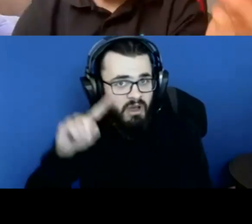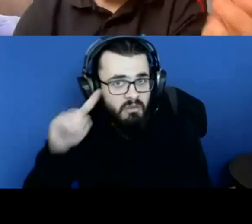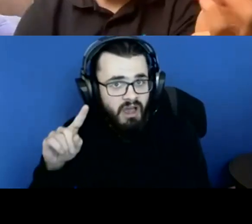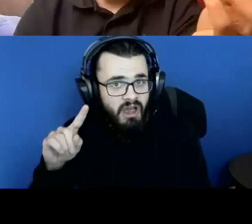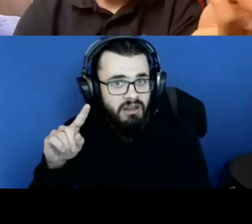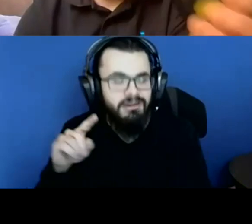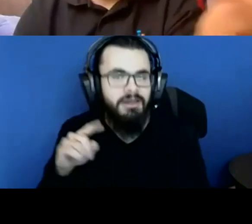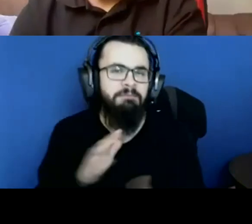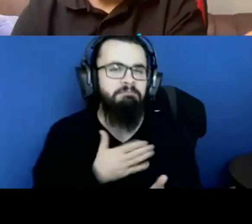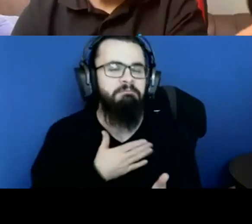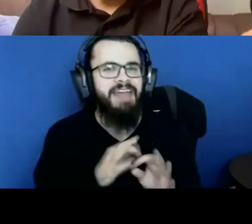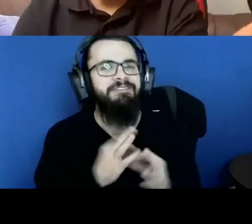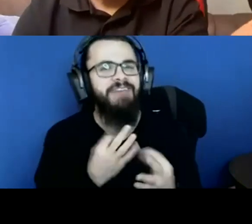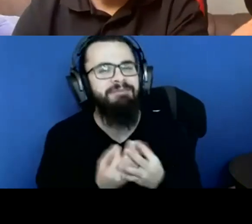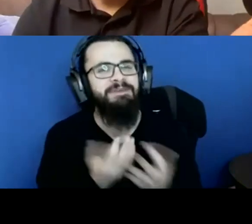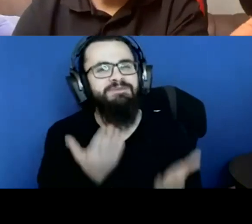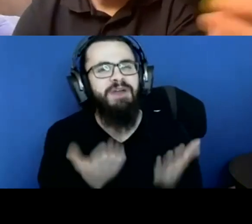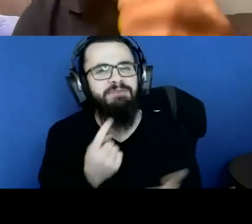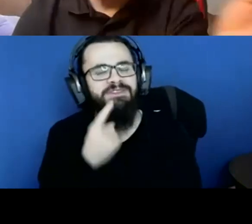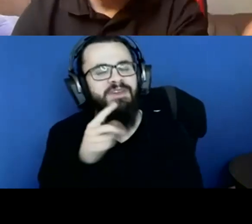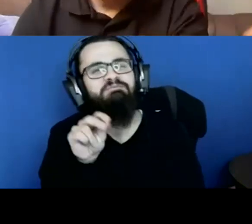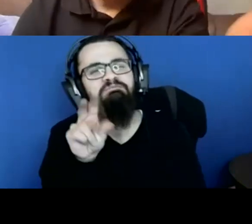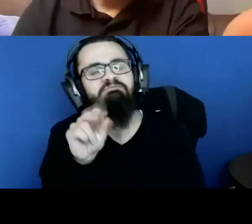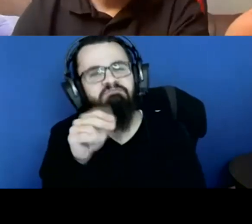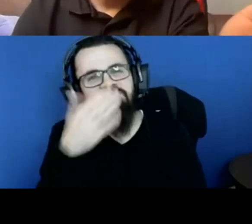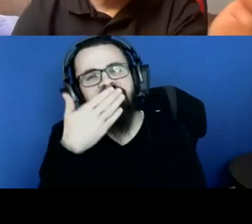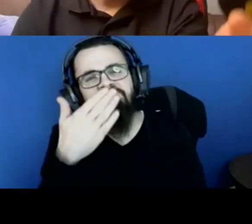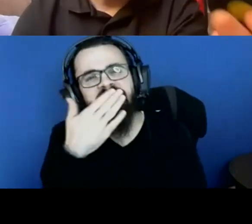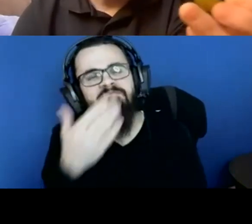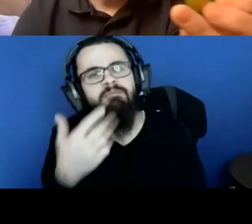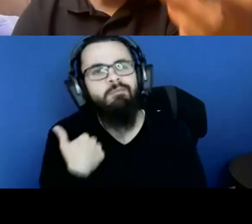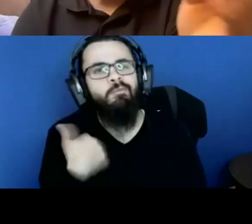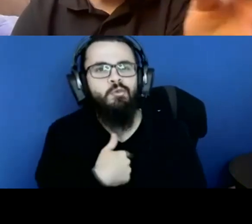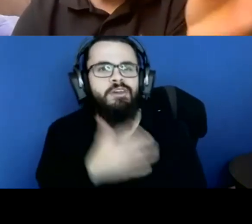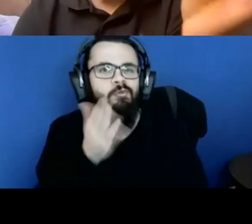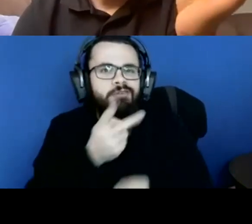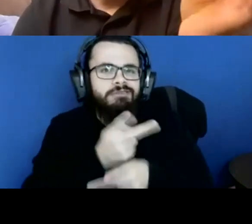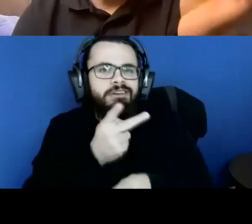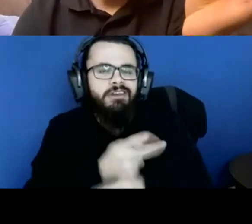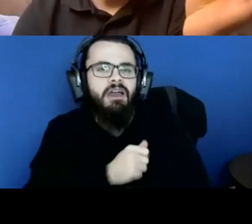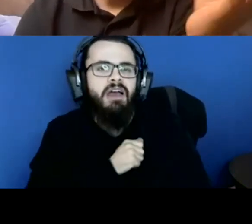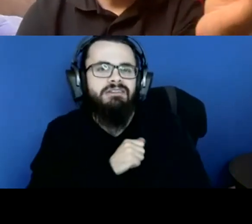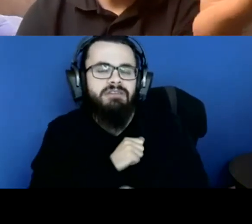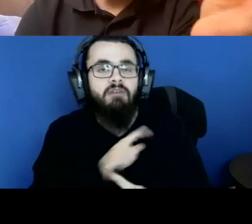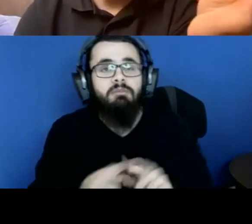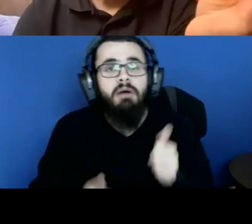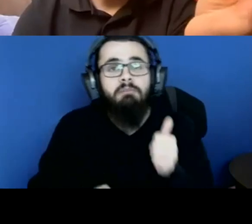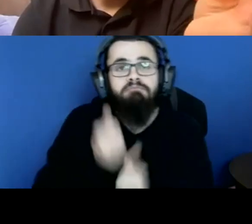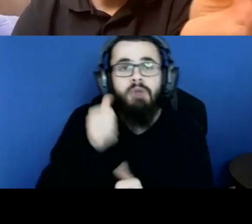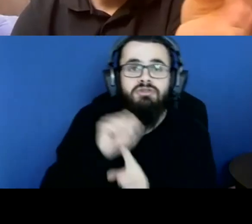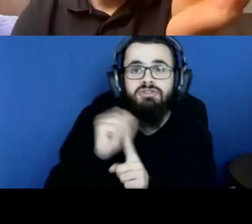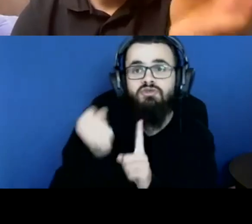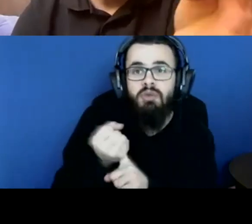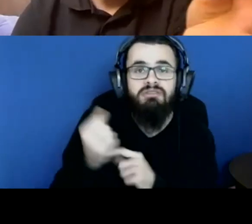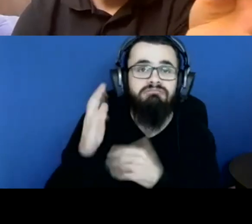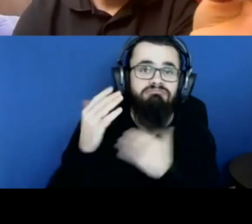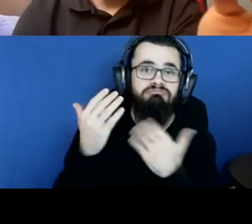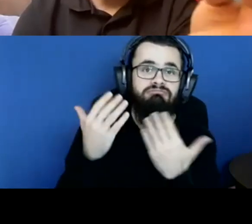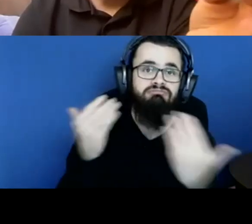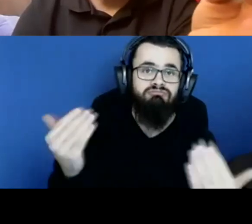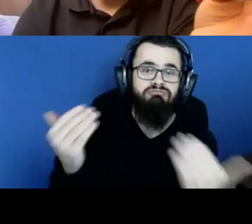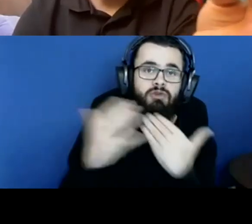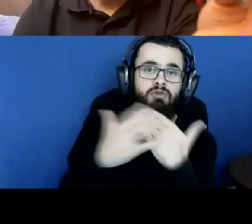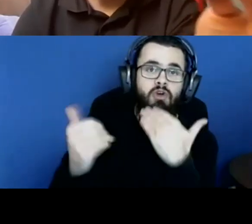to say, no, we'll take care of it ourselves. But in most cases, 911 might be called. But